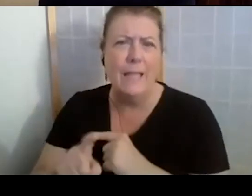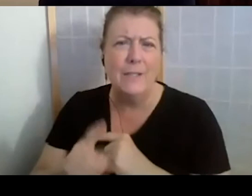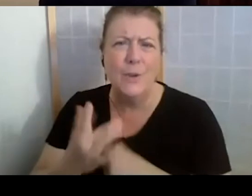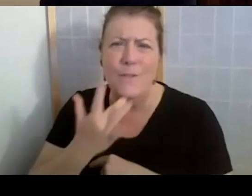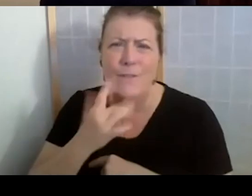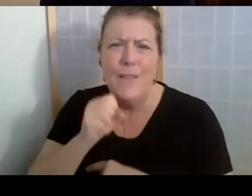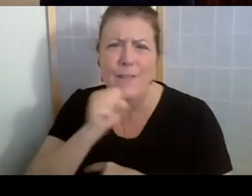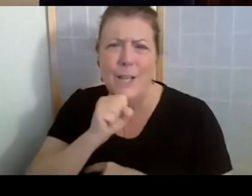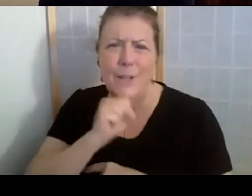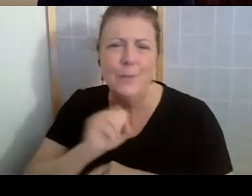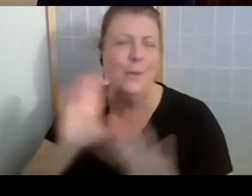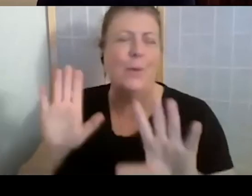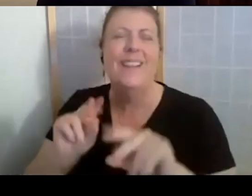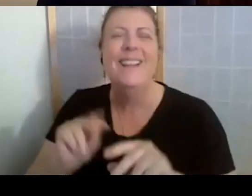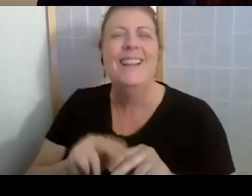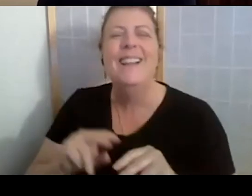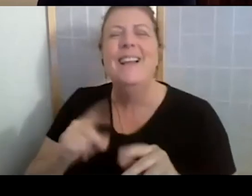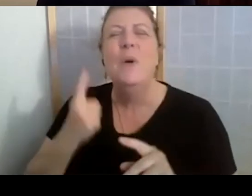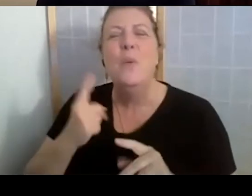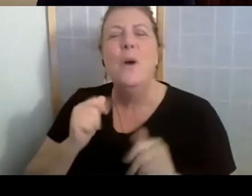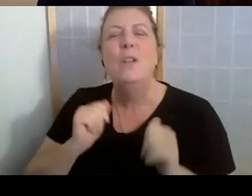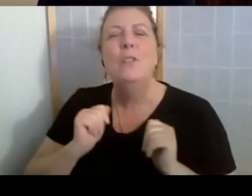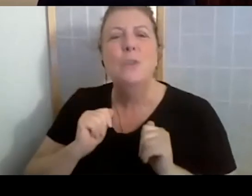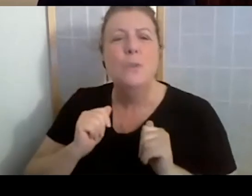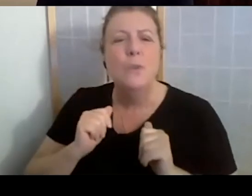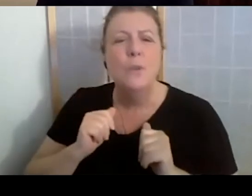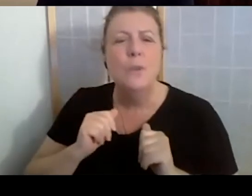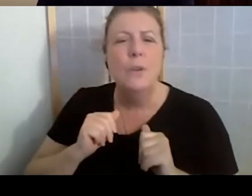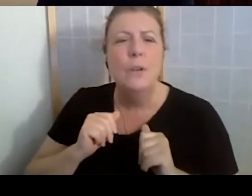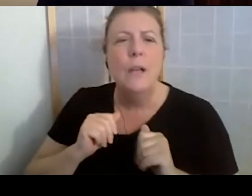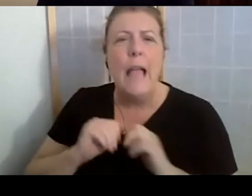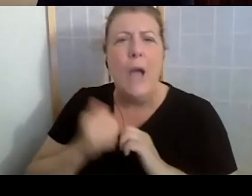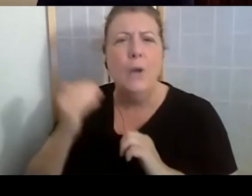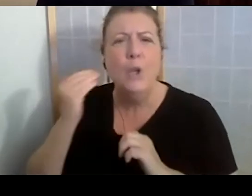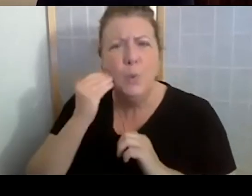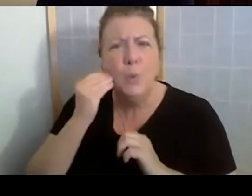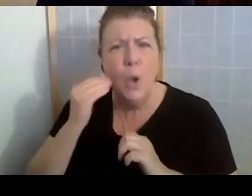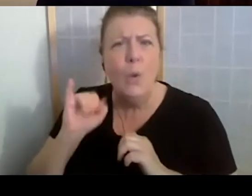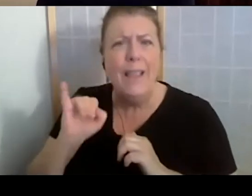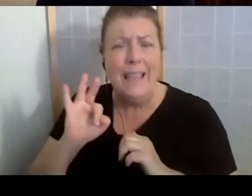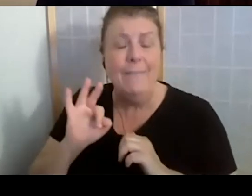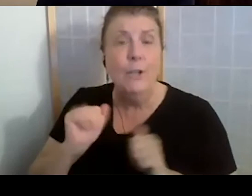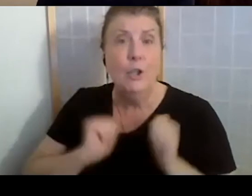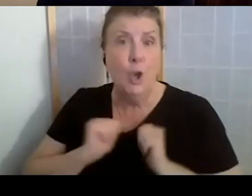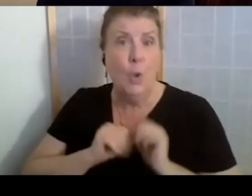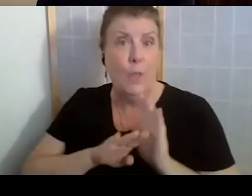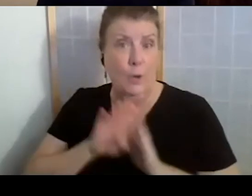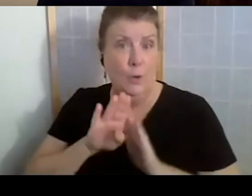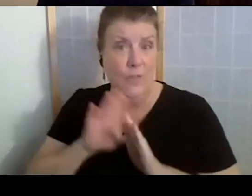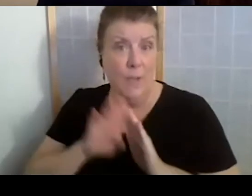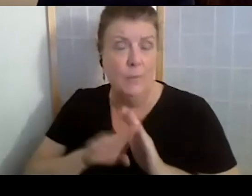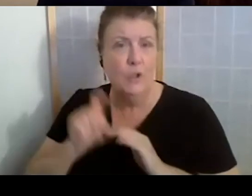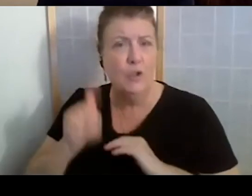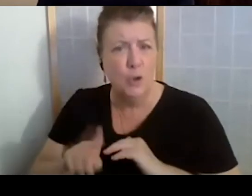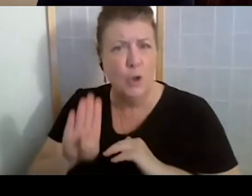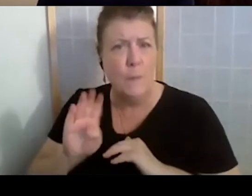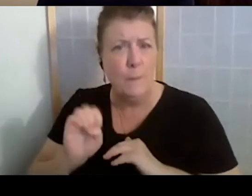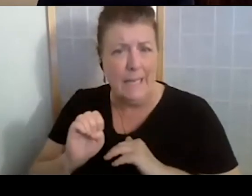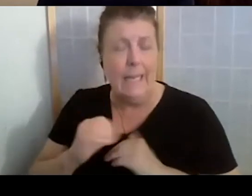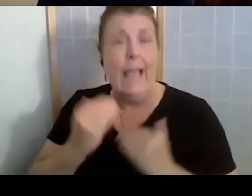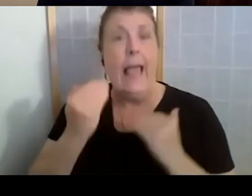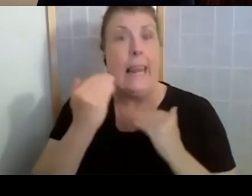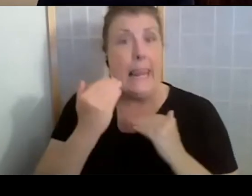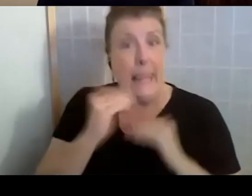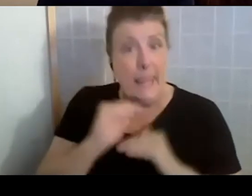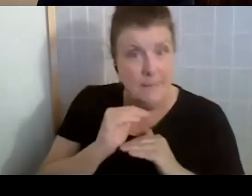Nikki Ackerman. How do you know if the show you're developing should be limited series, episodic, or feature? I think this is a good question for this panel. Everybody here is